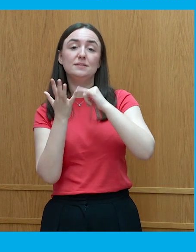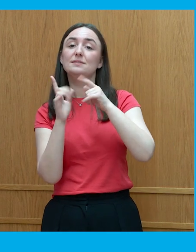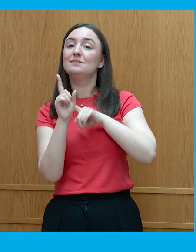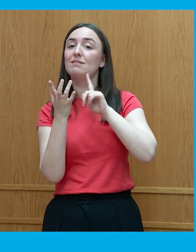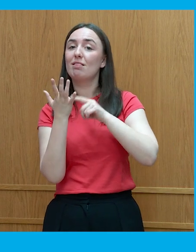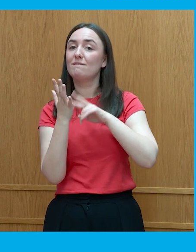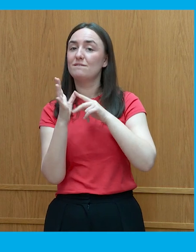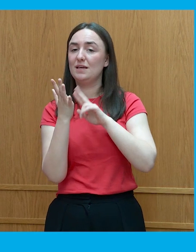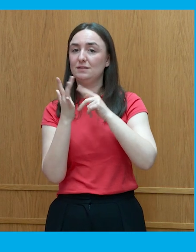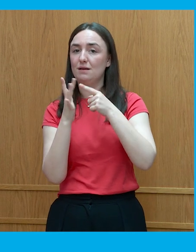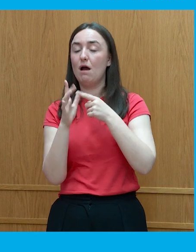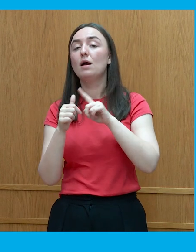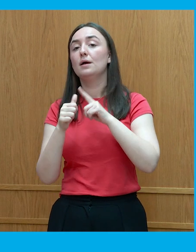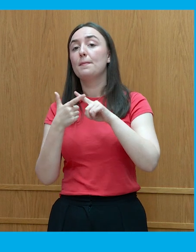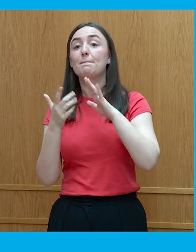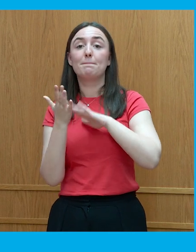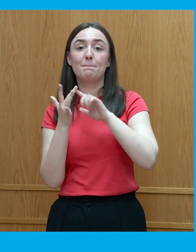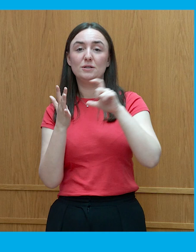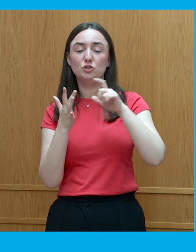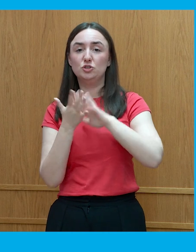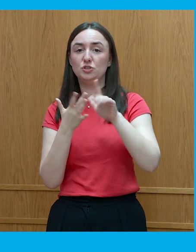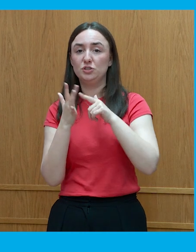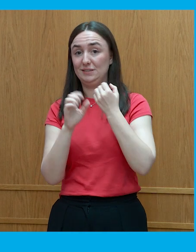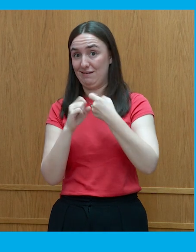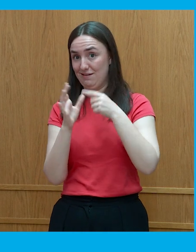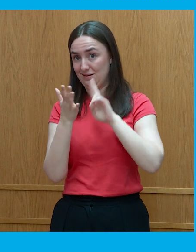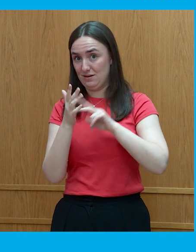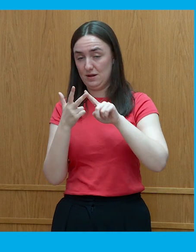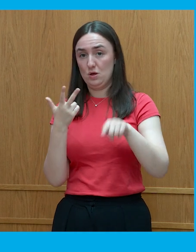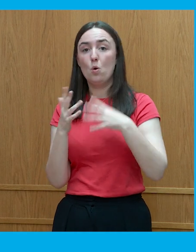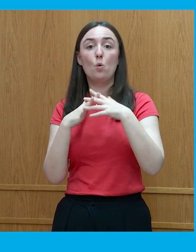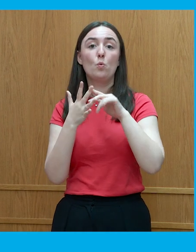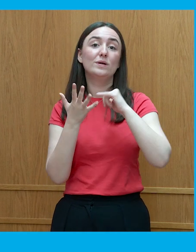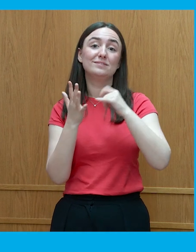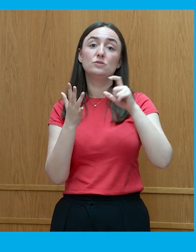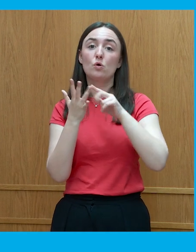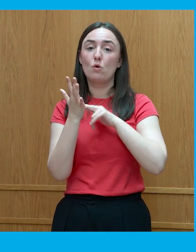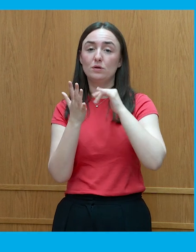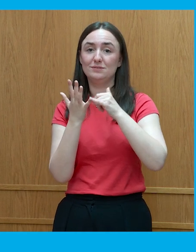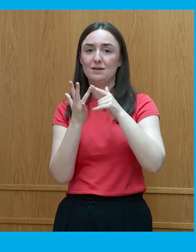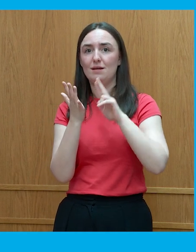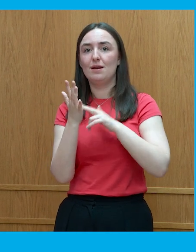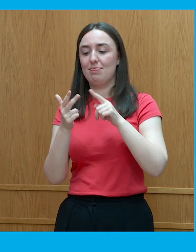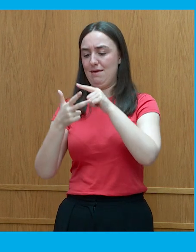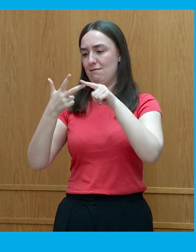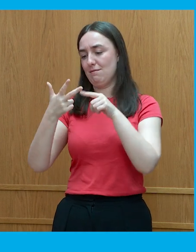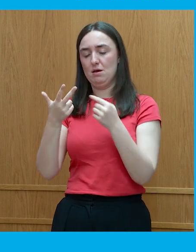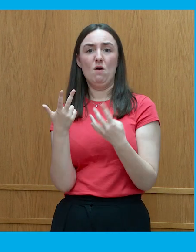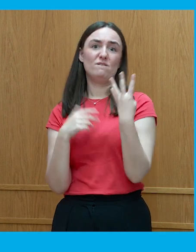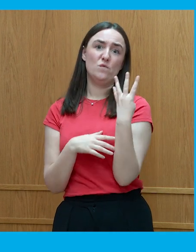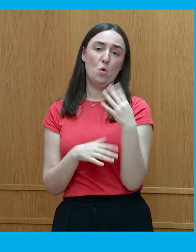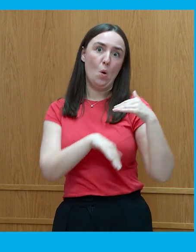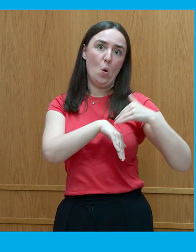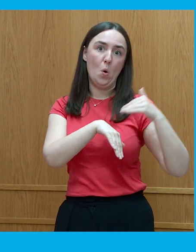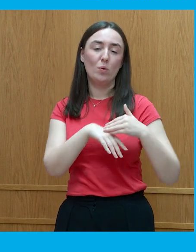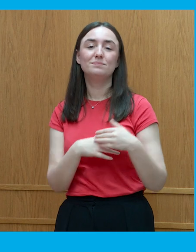and Wisconsin in the Midwest. And then what do you call them? I call it the troublesome The troublesome four. four. I call them the